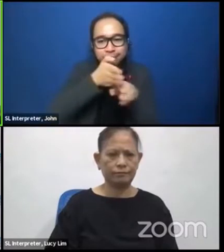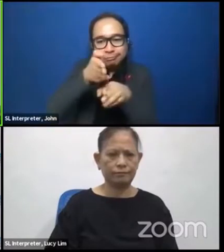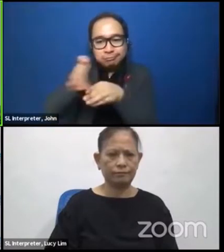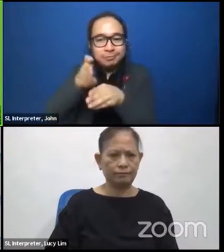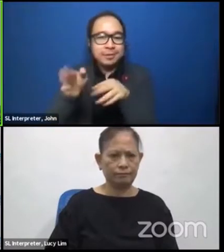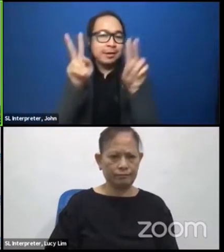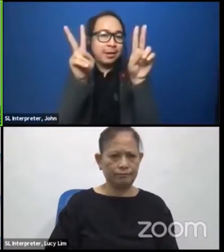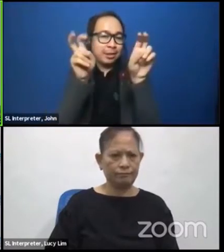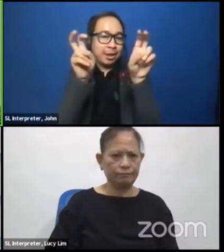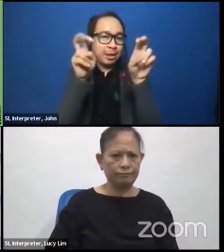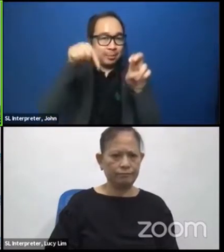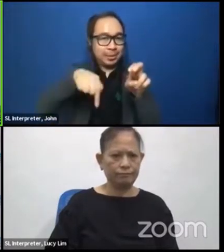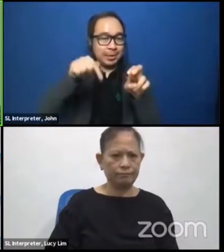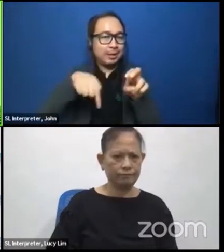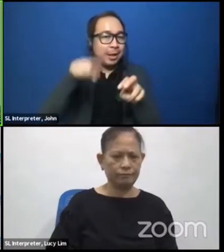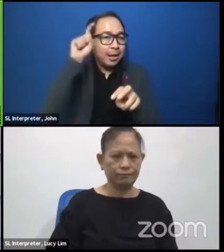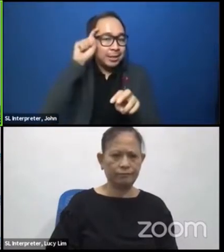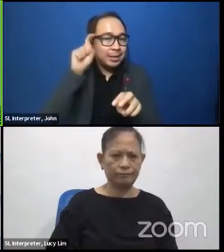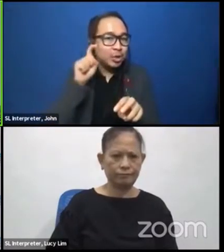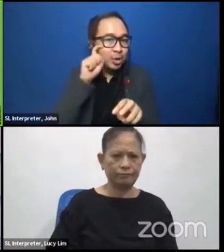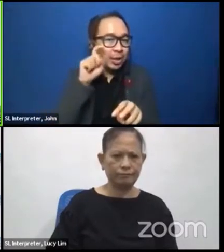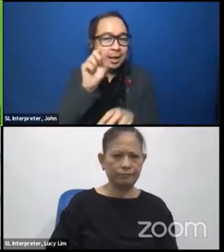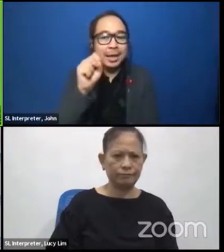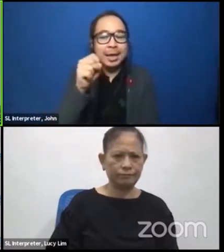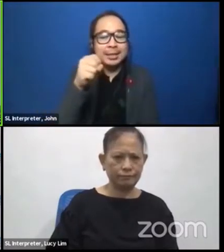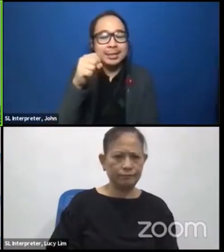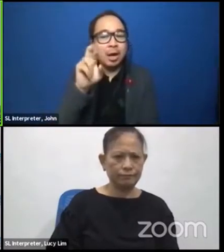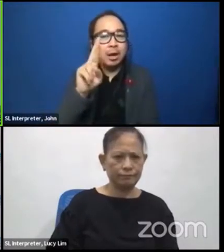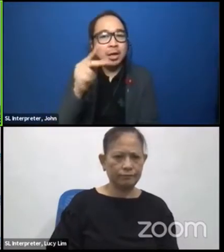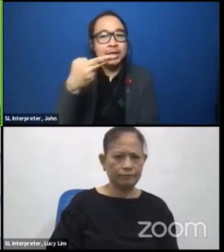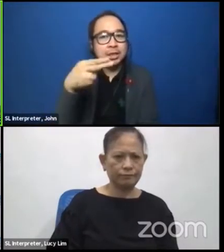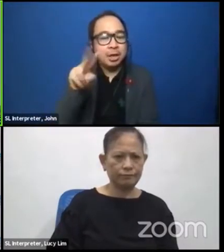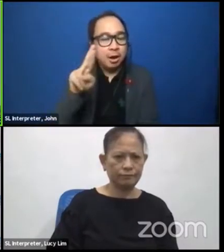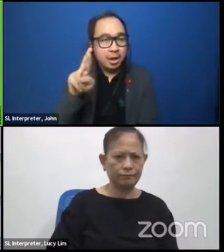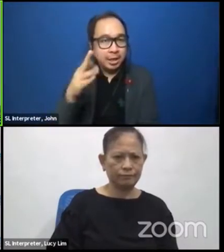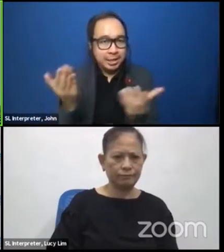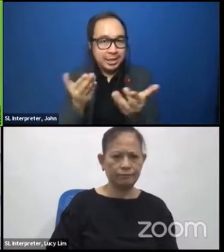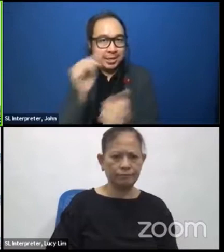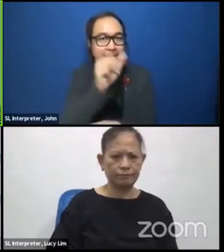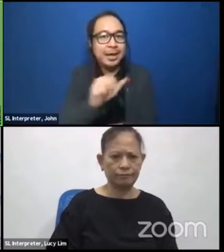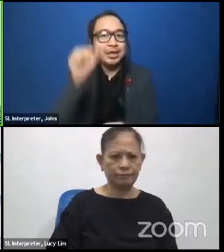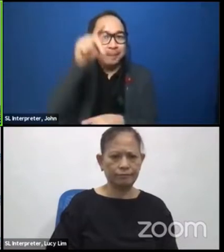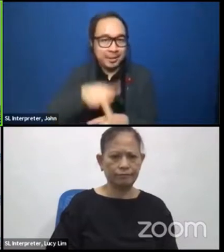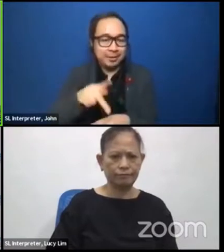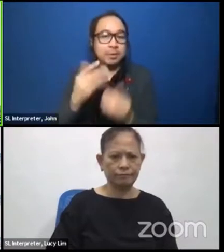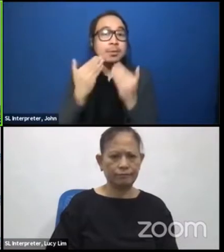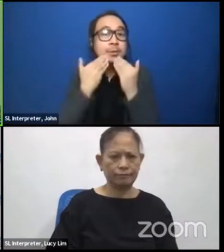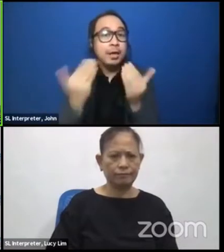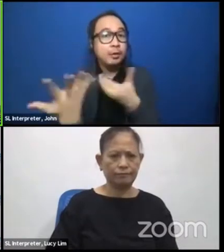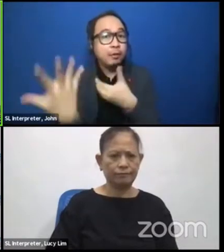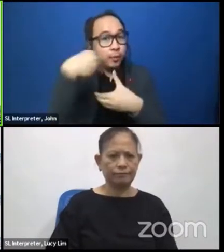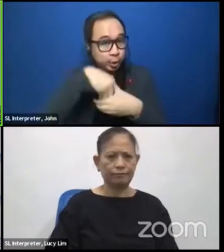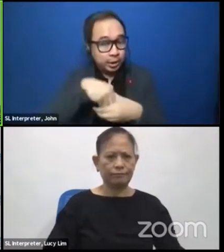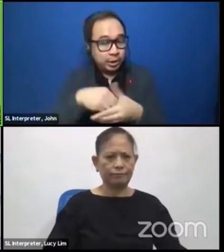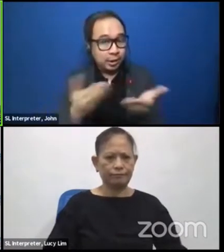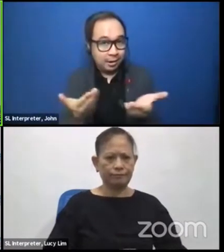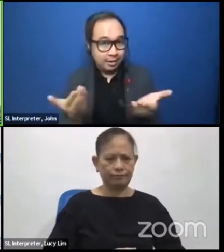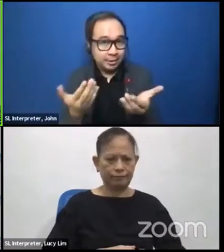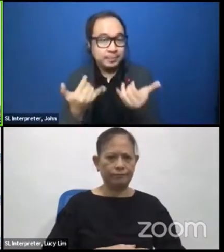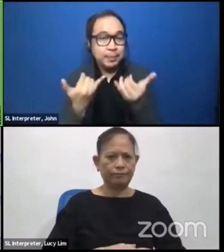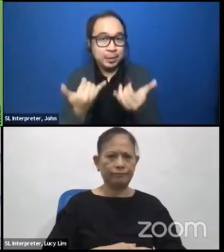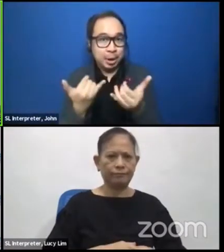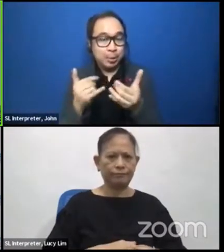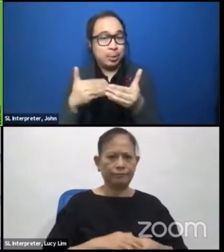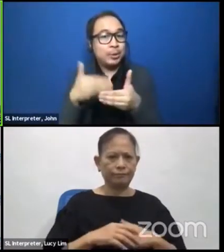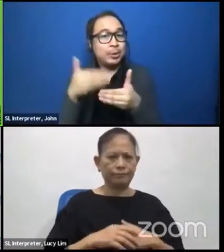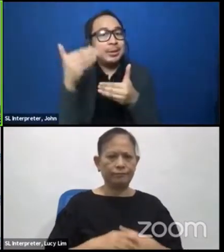the sexual GBV and SRHR in the Pacific region. So thank you all once again for joining us. Without much further ado, I would